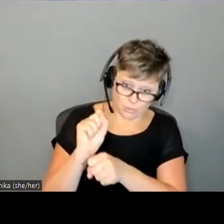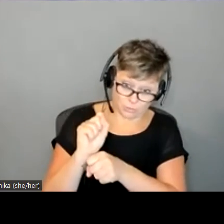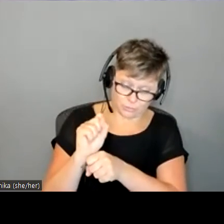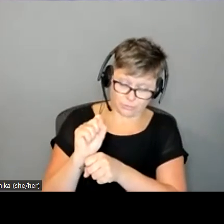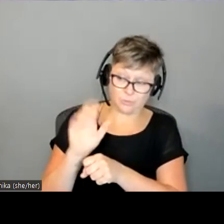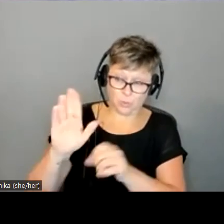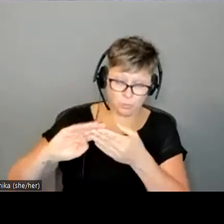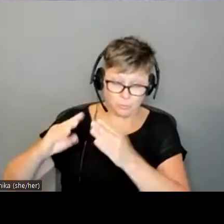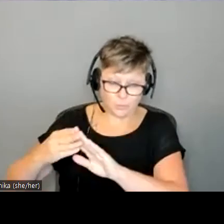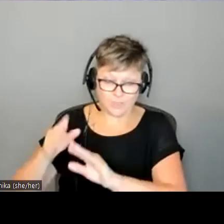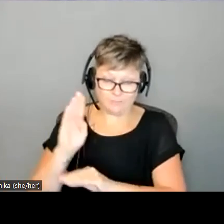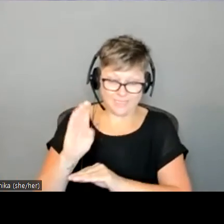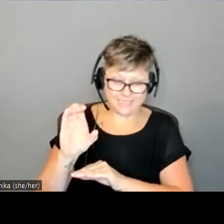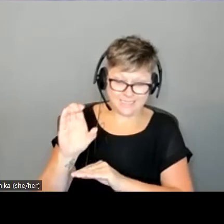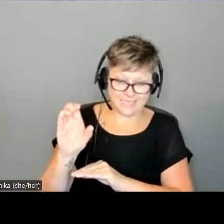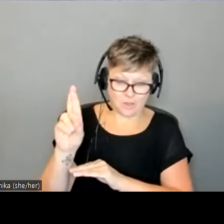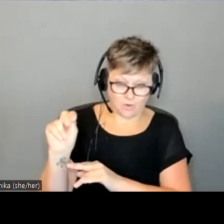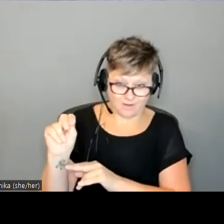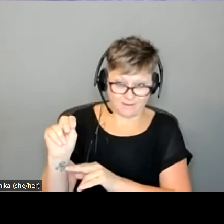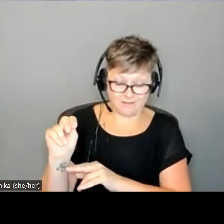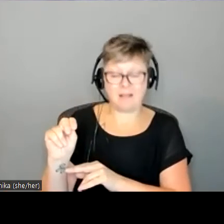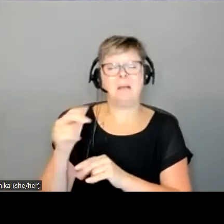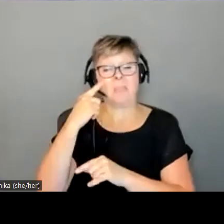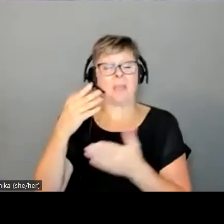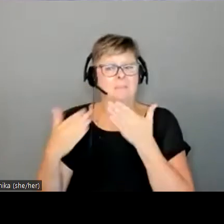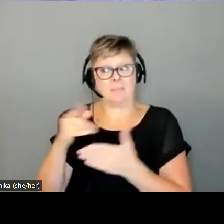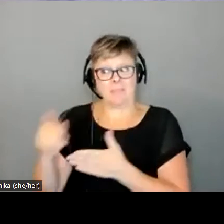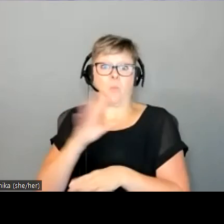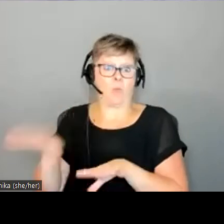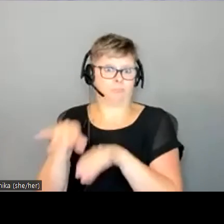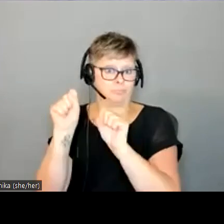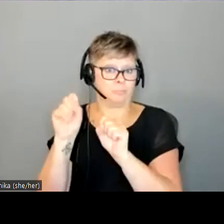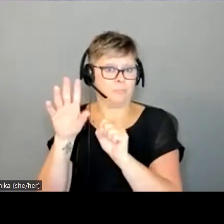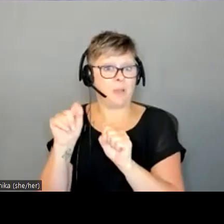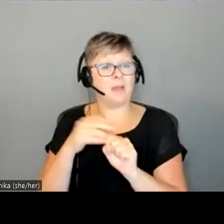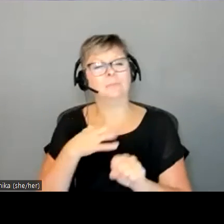the BCCRN that you're involved in might, but I'm curious to hear about that.